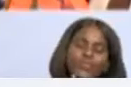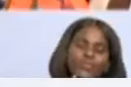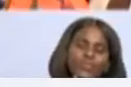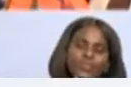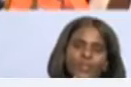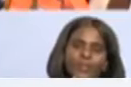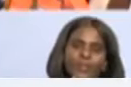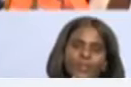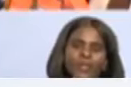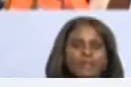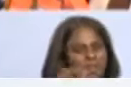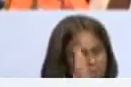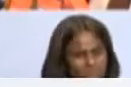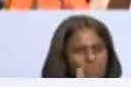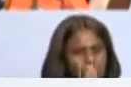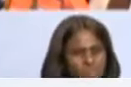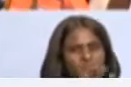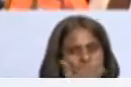you can use it better.